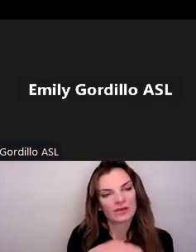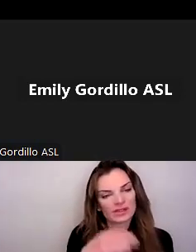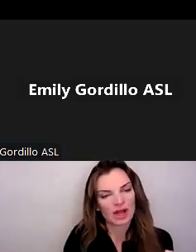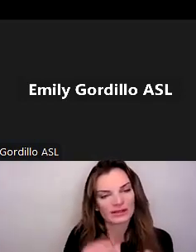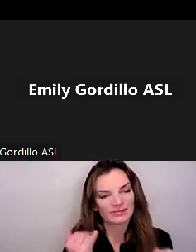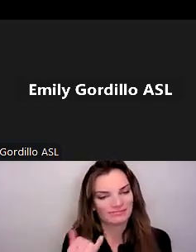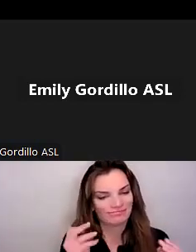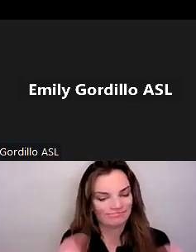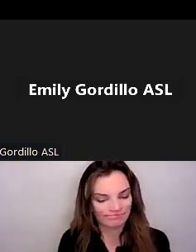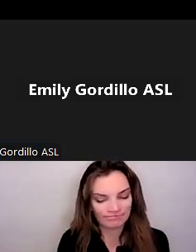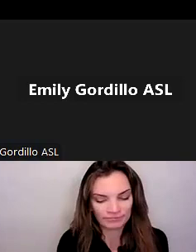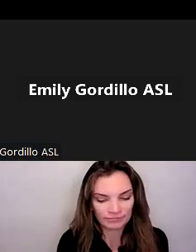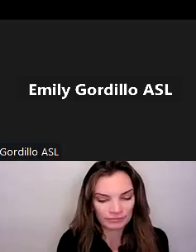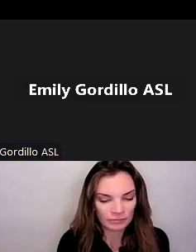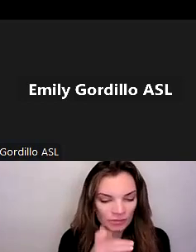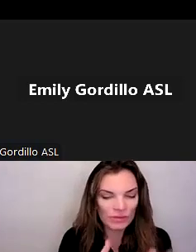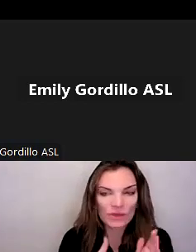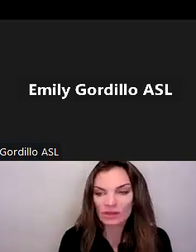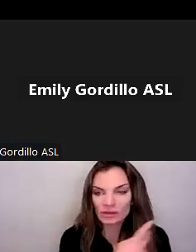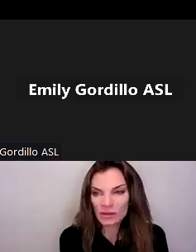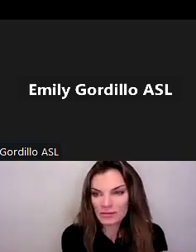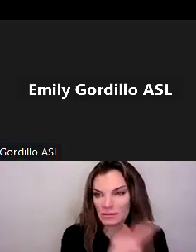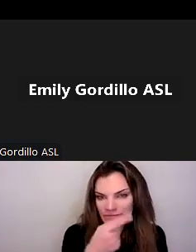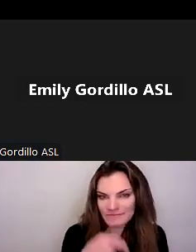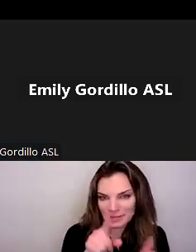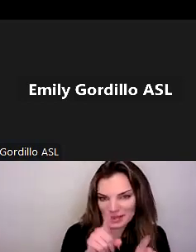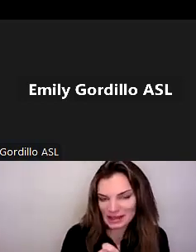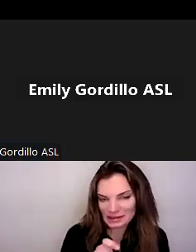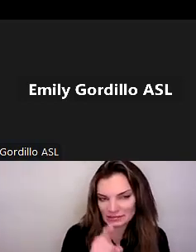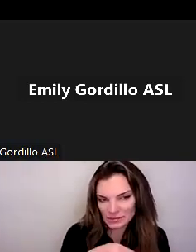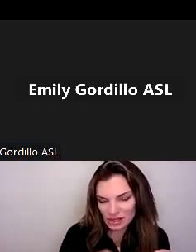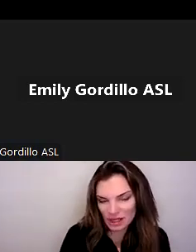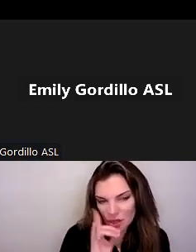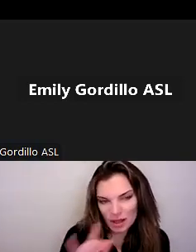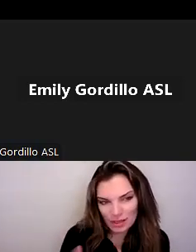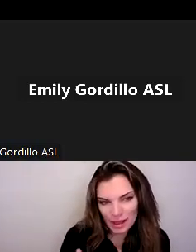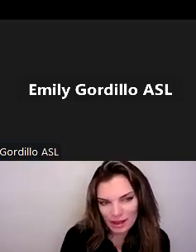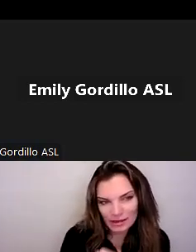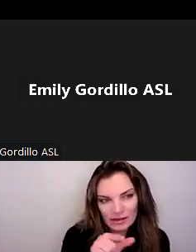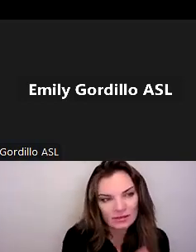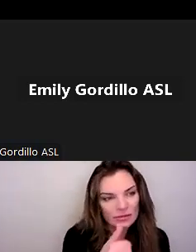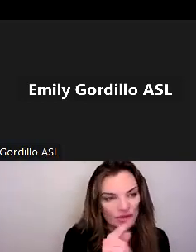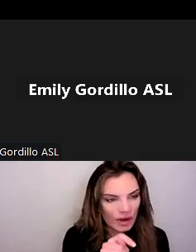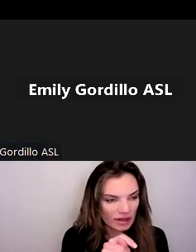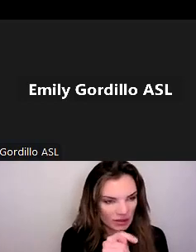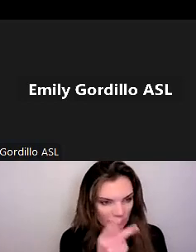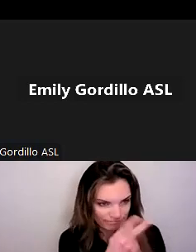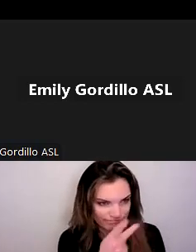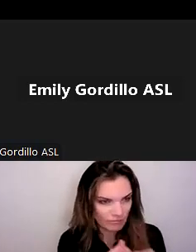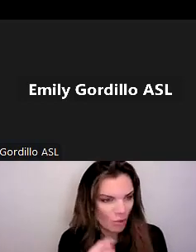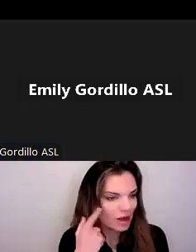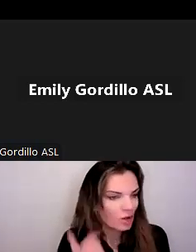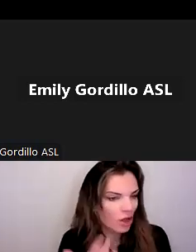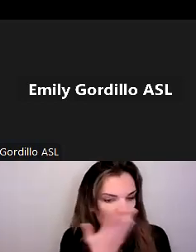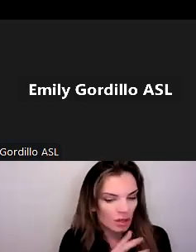we are going to show the patient, what those test results look like. Again, kind of quantifying and qualifying hearing loss. But with this, we're looking